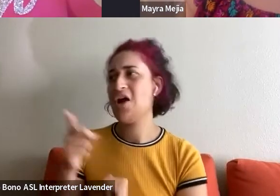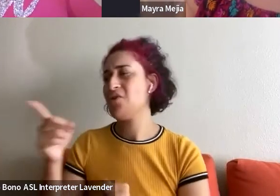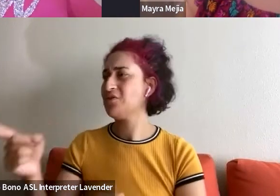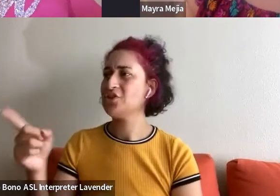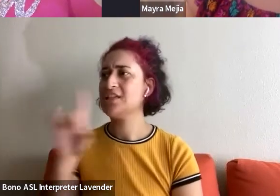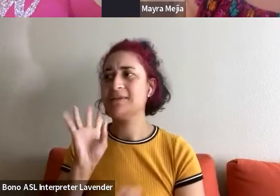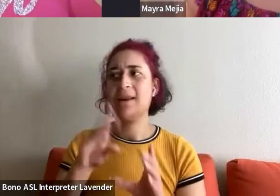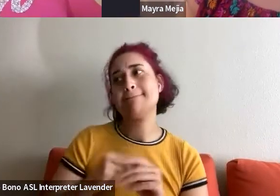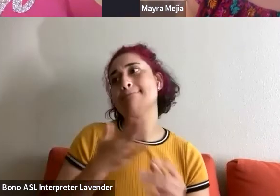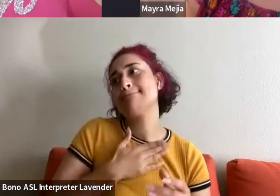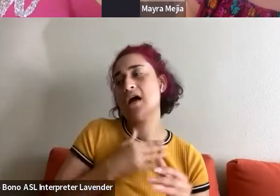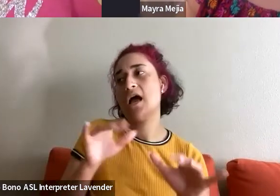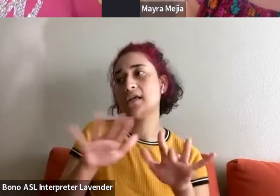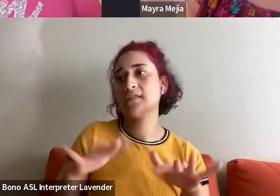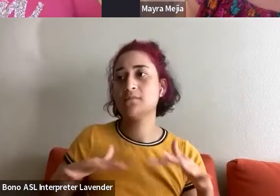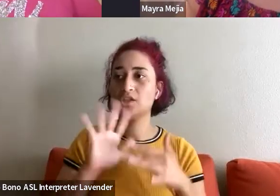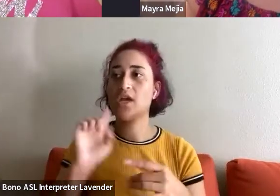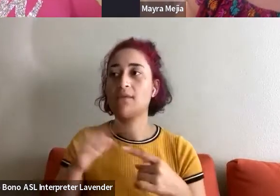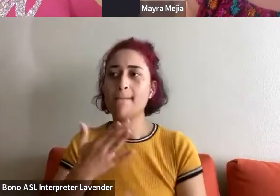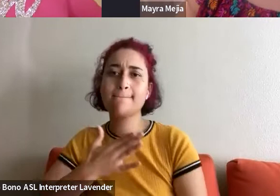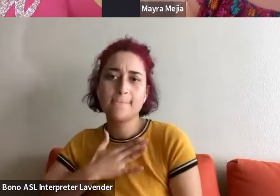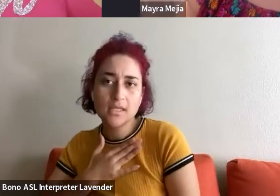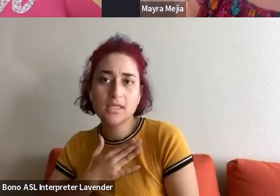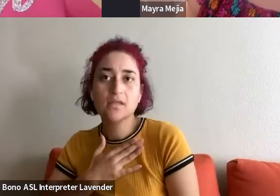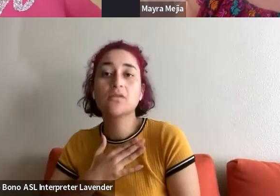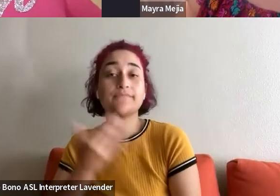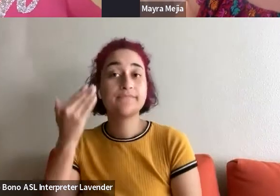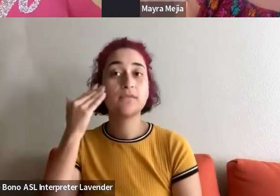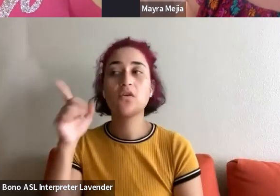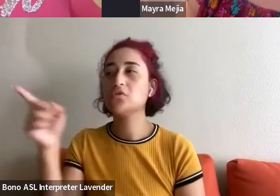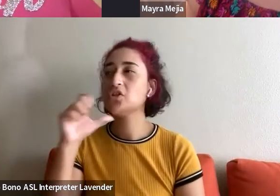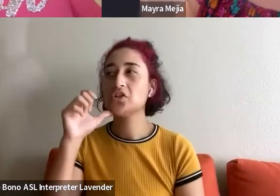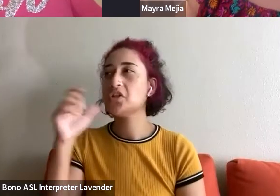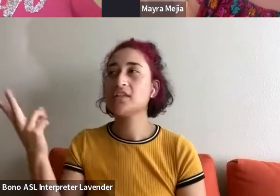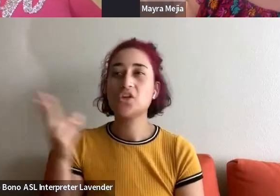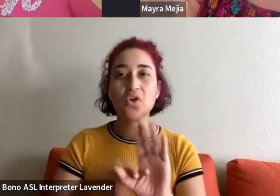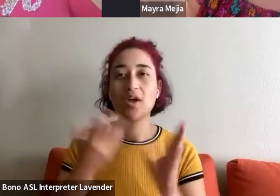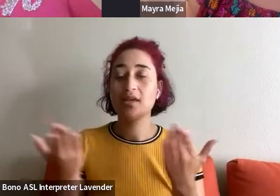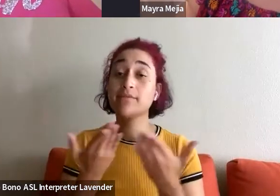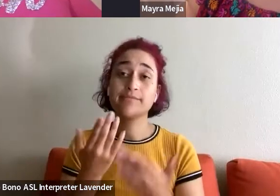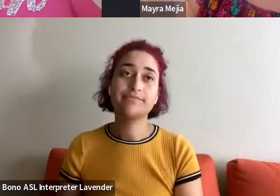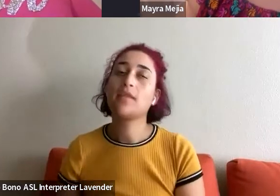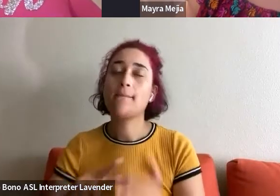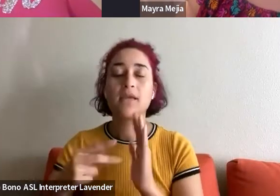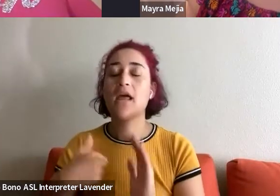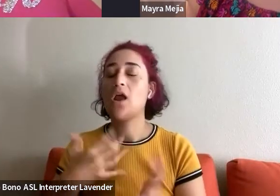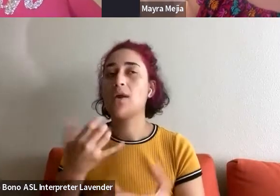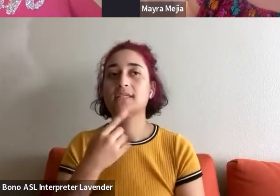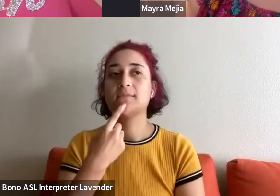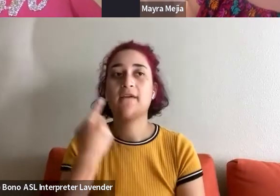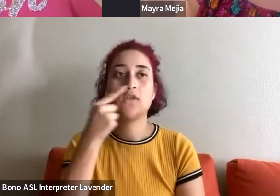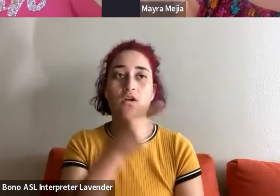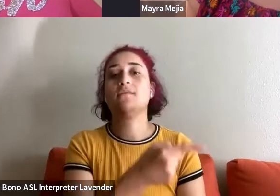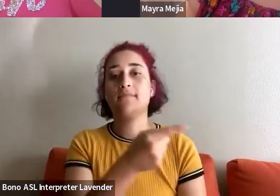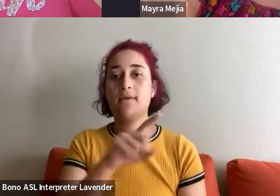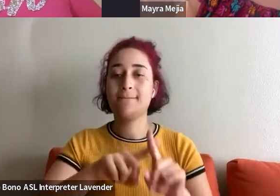my space talking about me? Right. She doesn't belong here. That's probably, I don't want to speak for him, but that's how